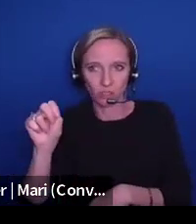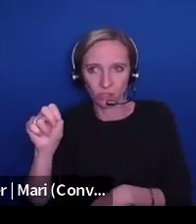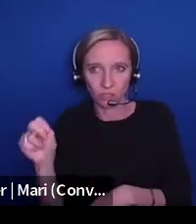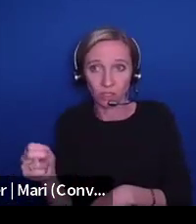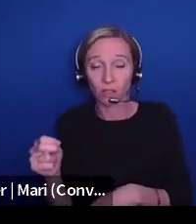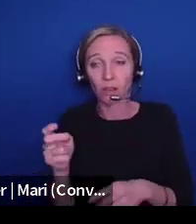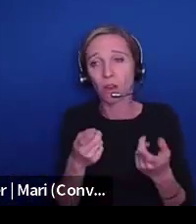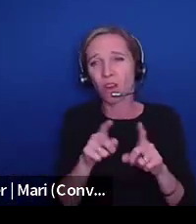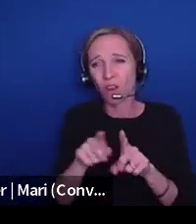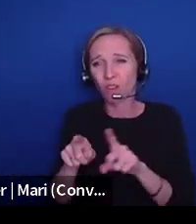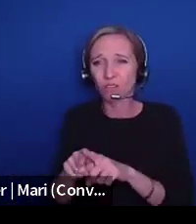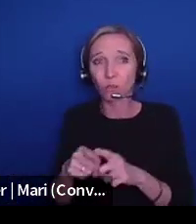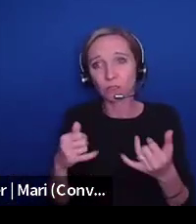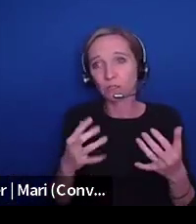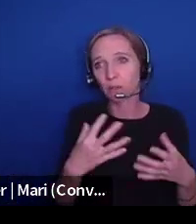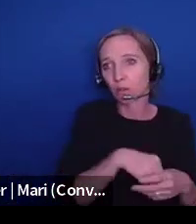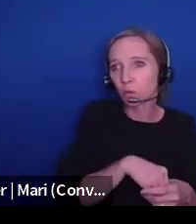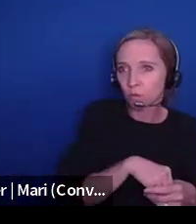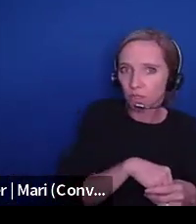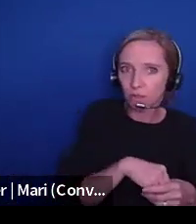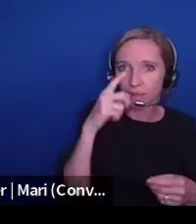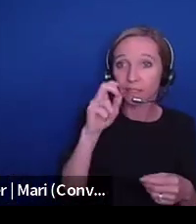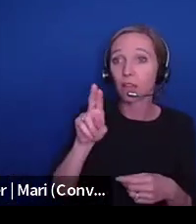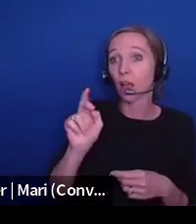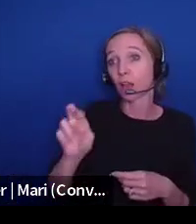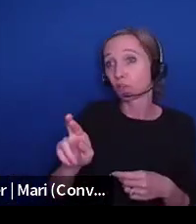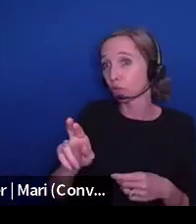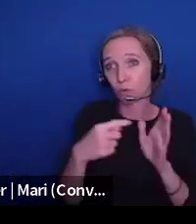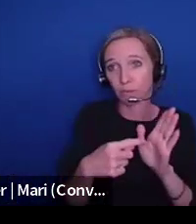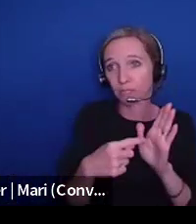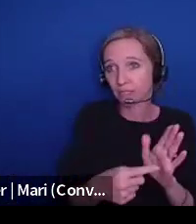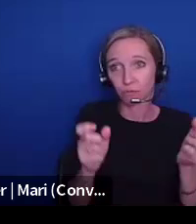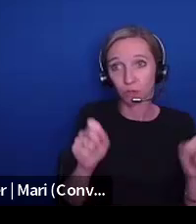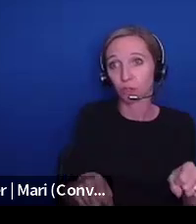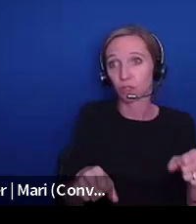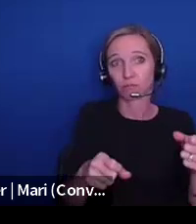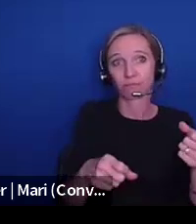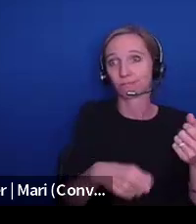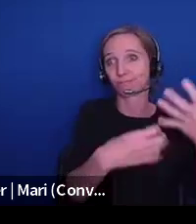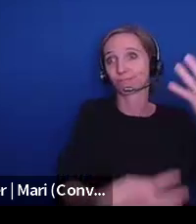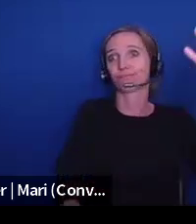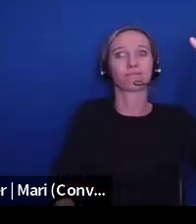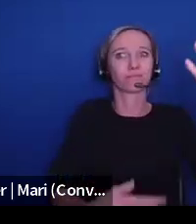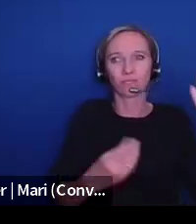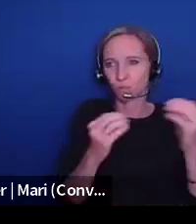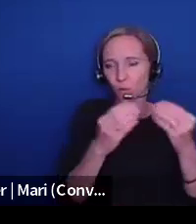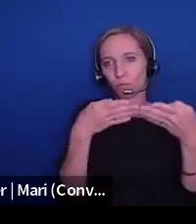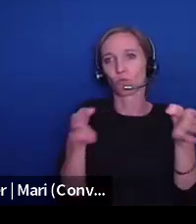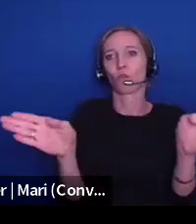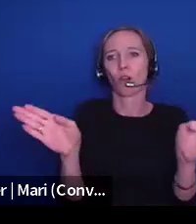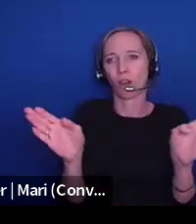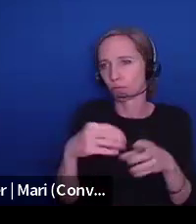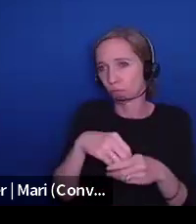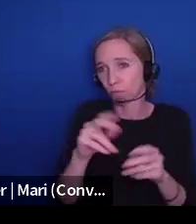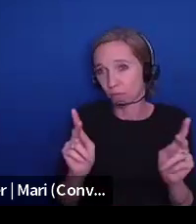also being inclusive, because then underrepresented is a much broader set of